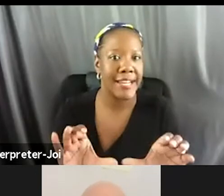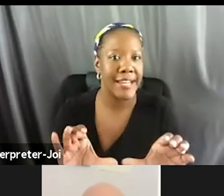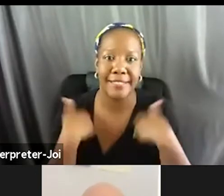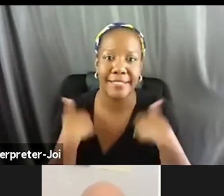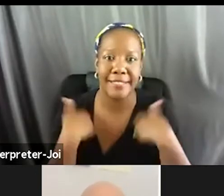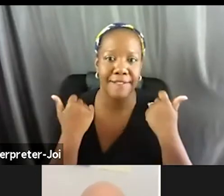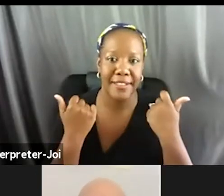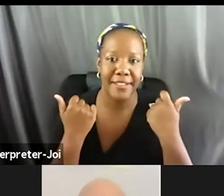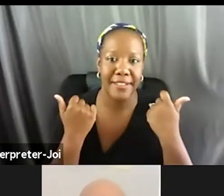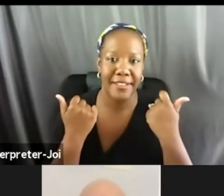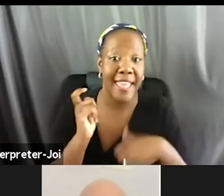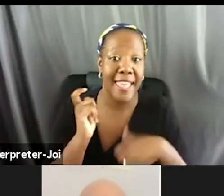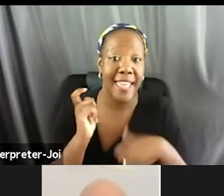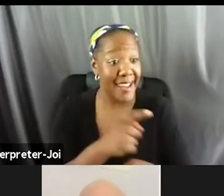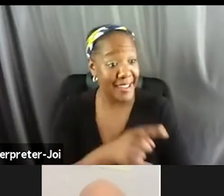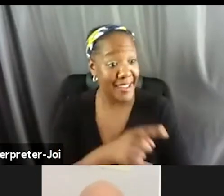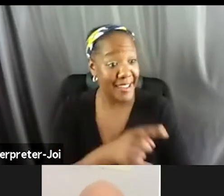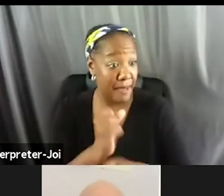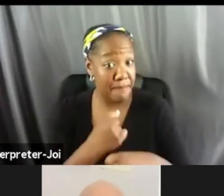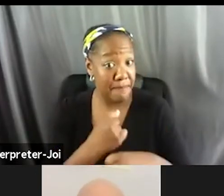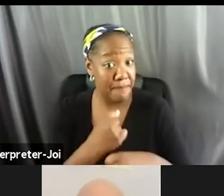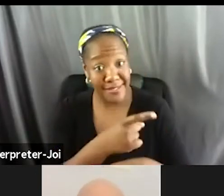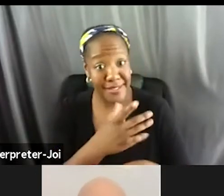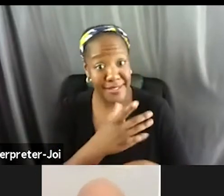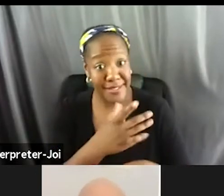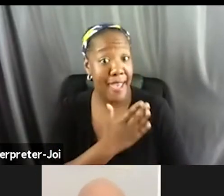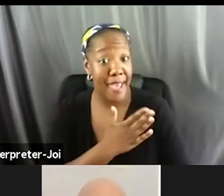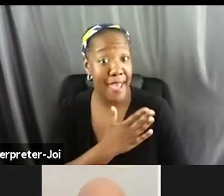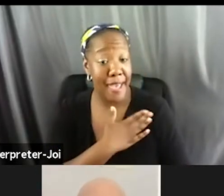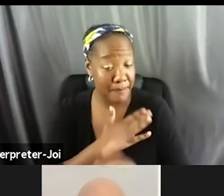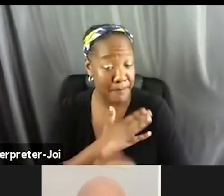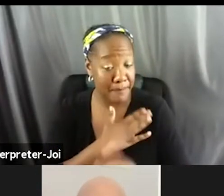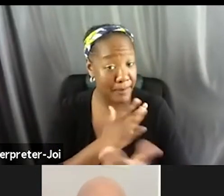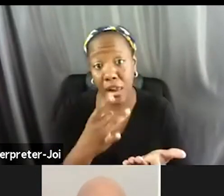know, if that's what makes them happy. Or